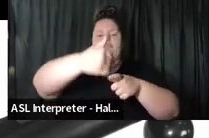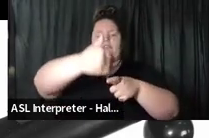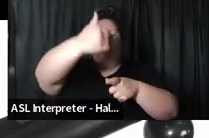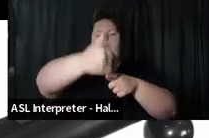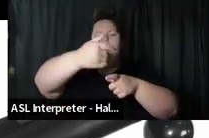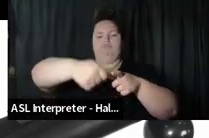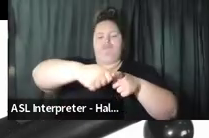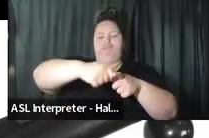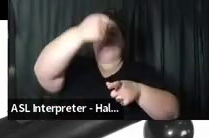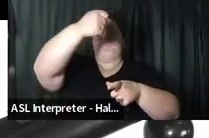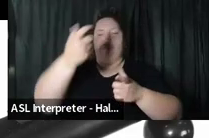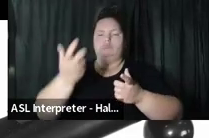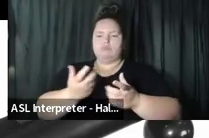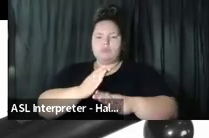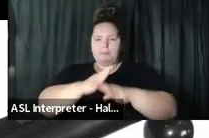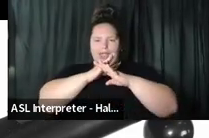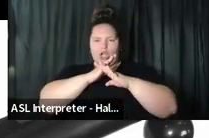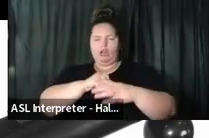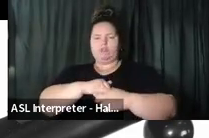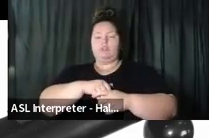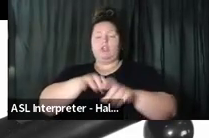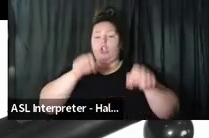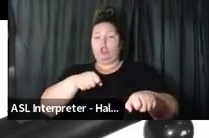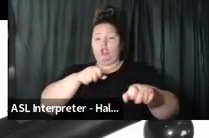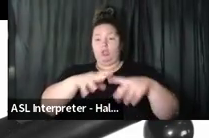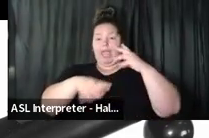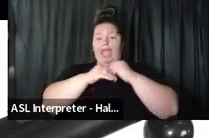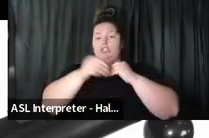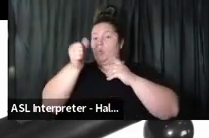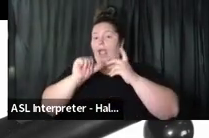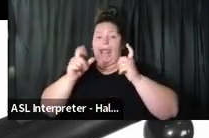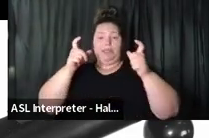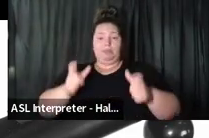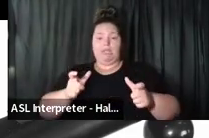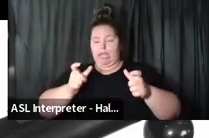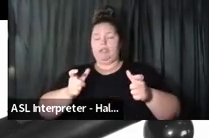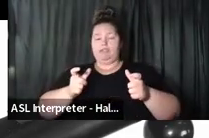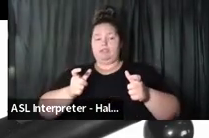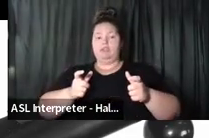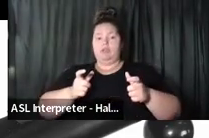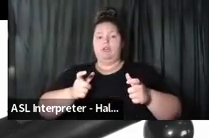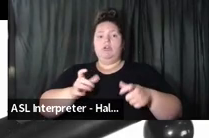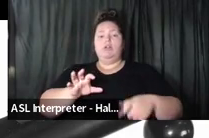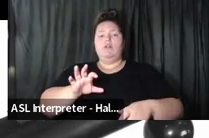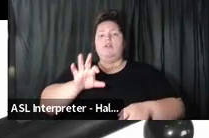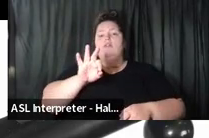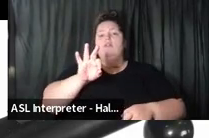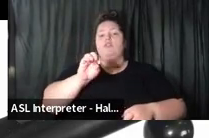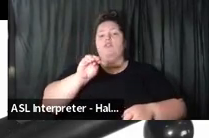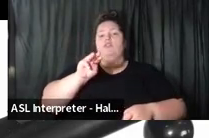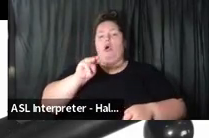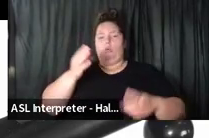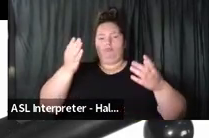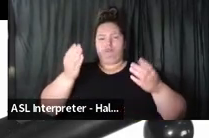those you can put on any plate, and there's some adjustable ones. There's some foam tubing that you could bring with you, and that could